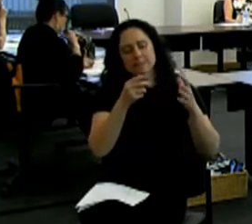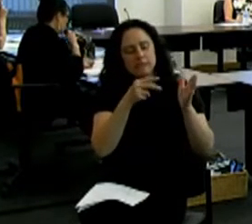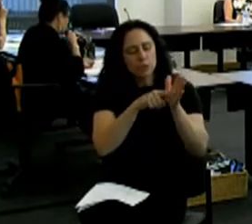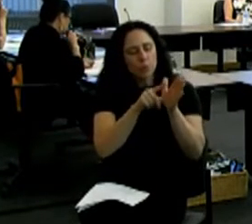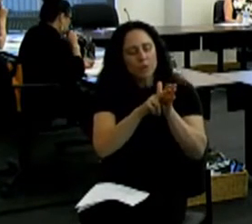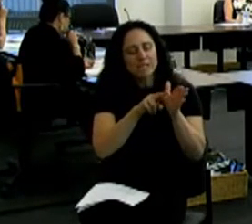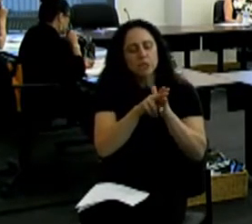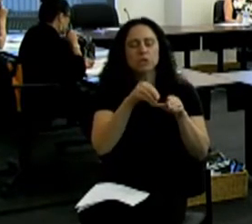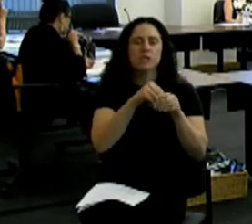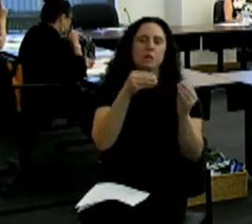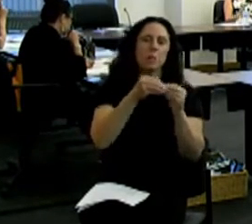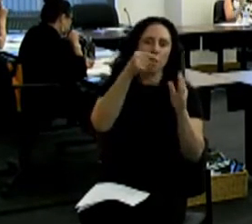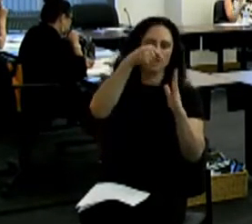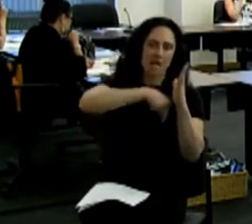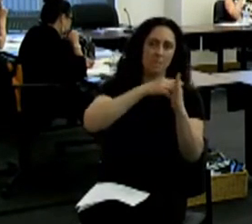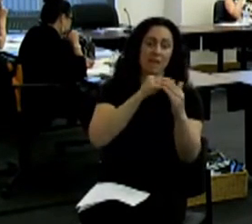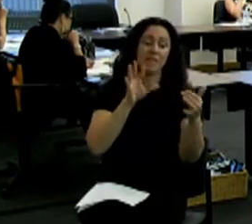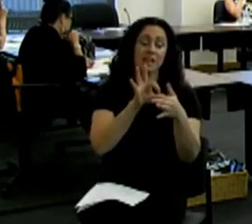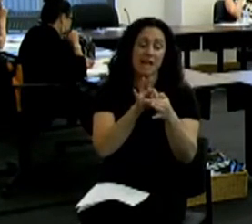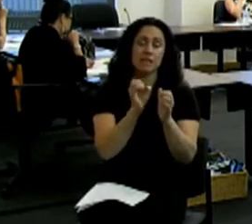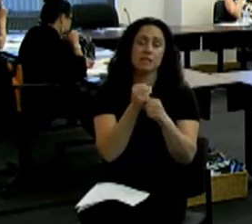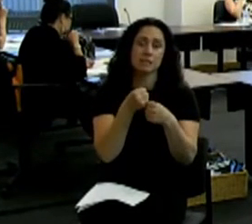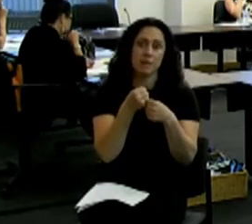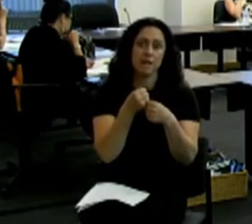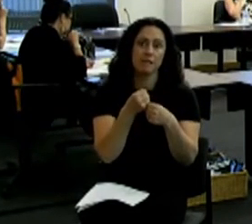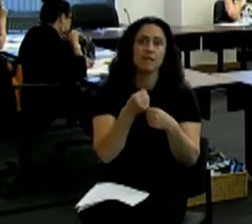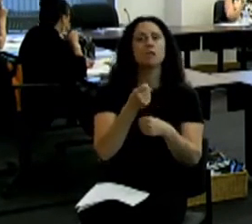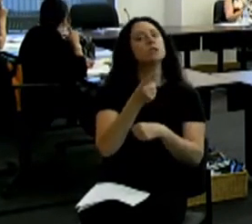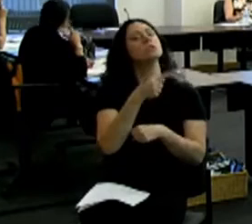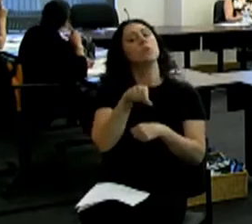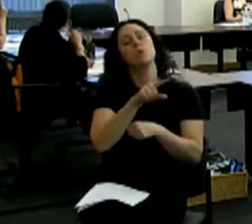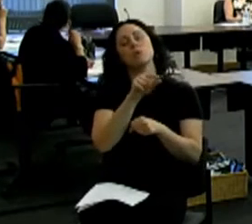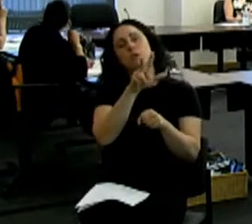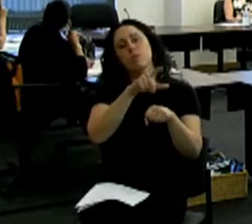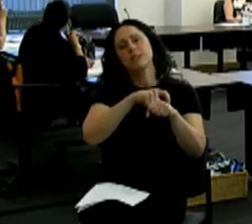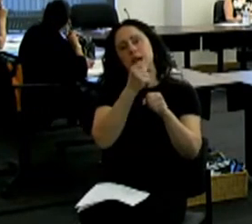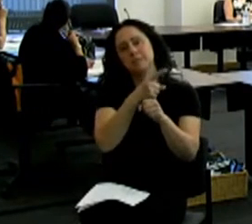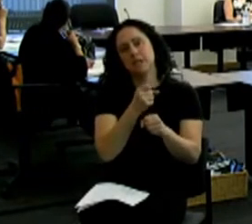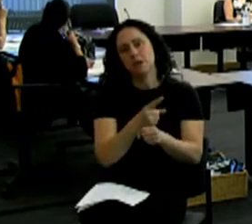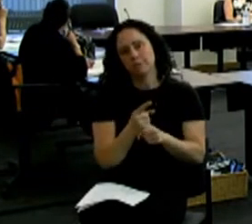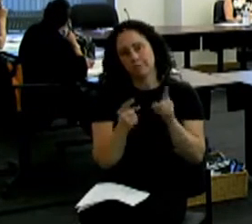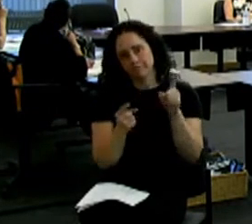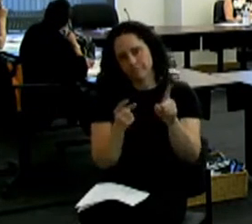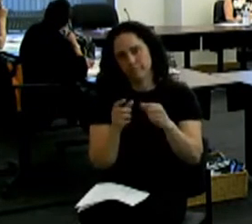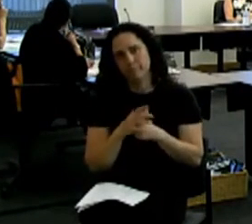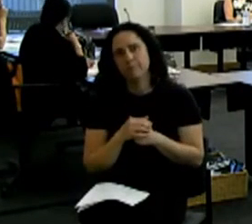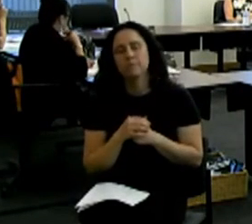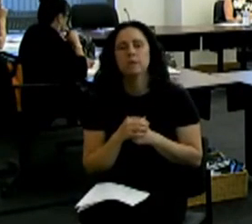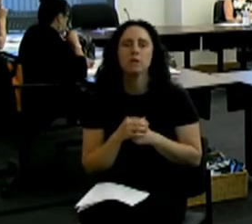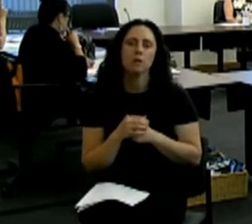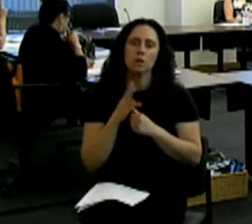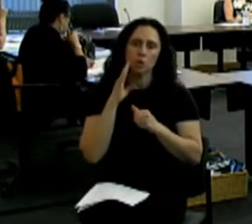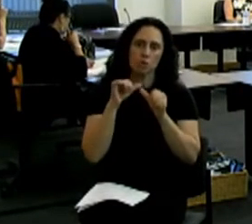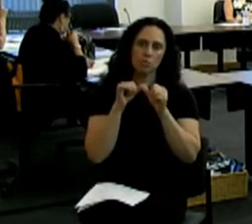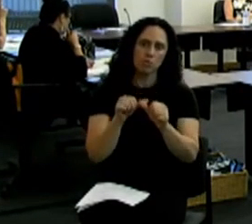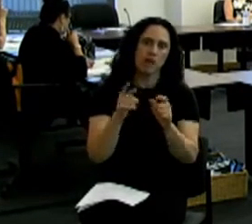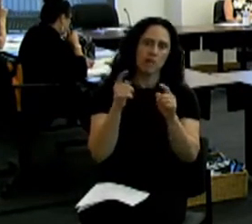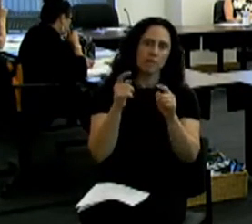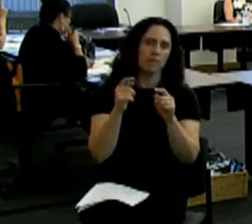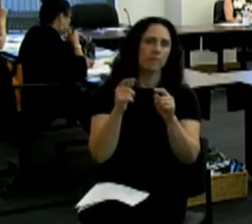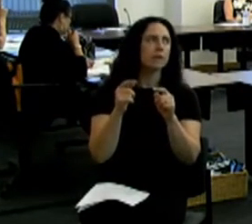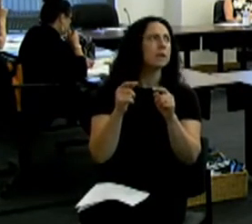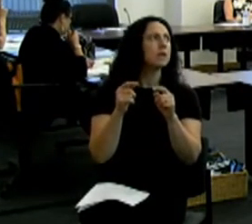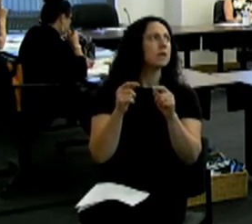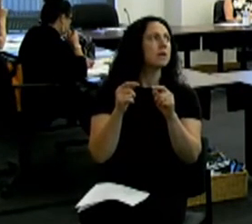in the Connections magazine. Okay, so those come out 3 times a year. I'll move on now to the fast